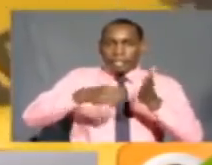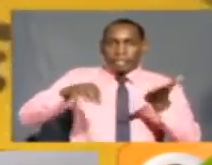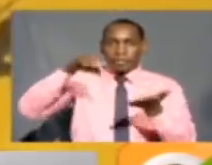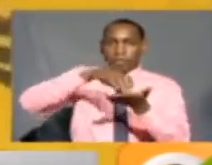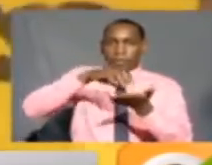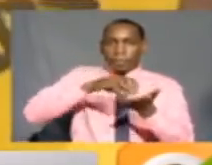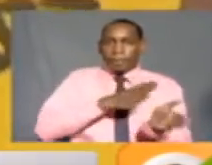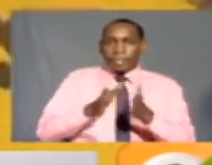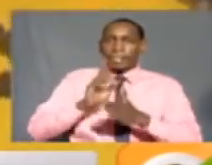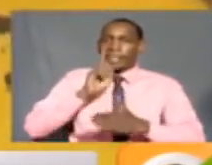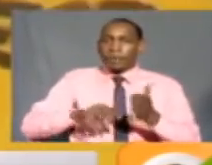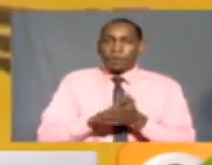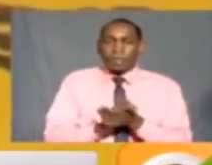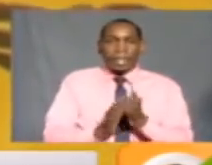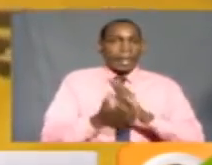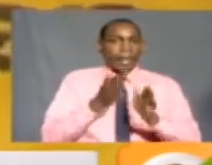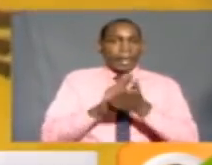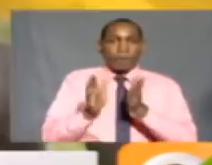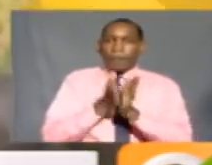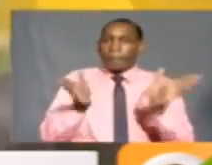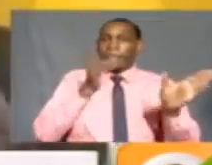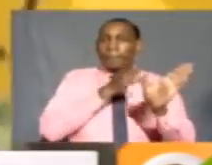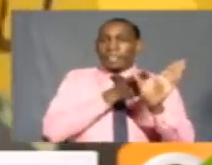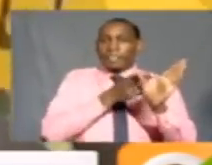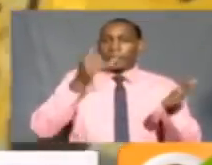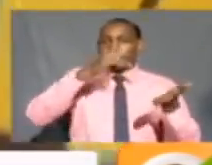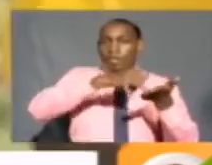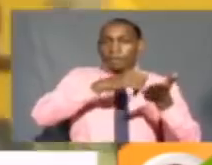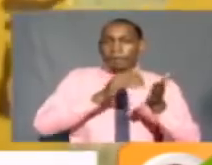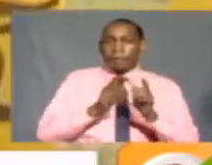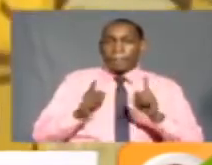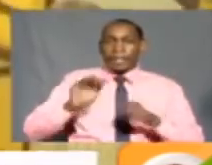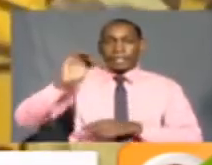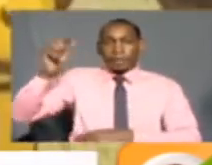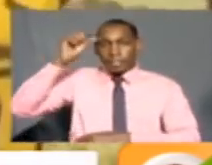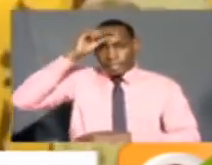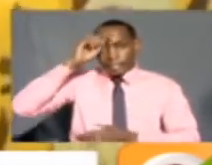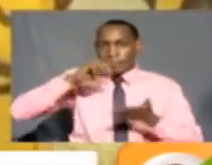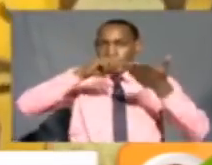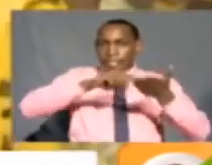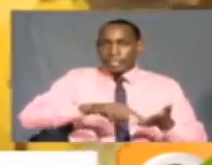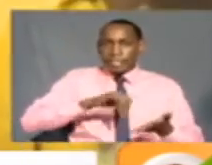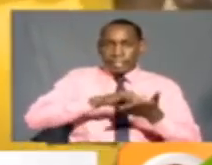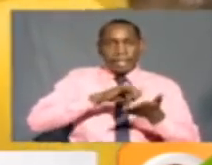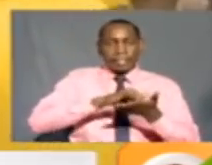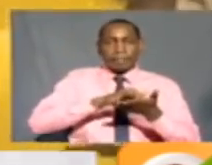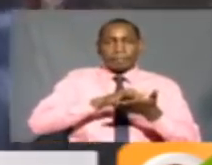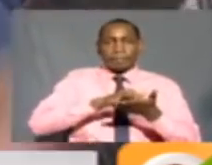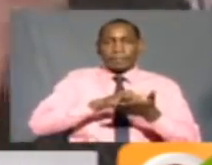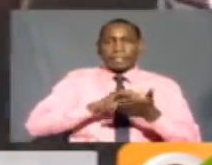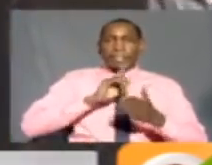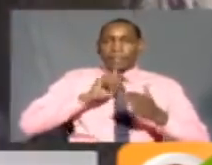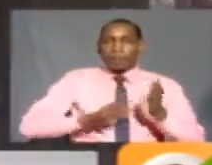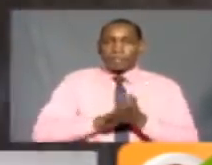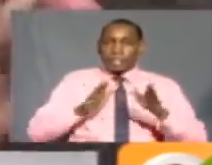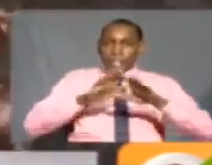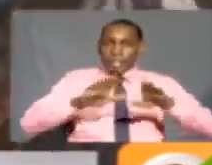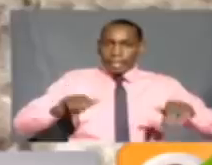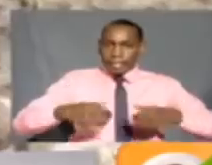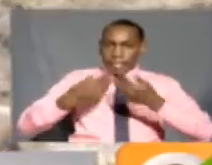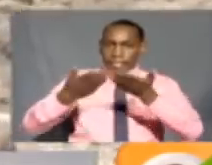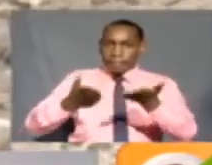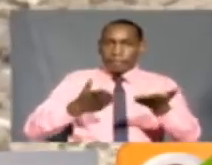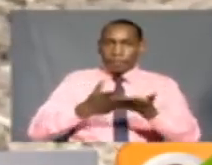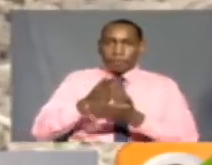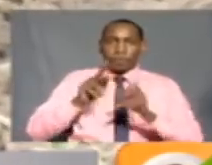plan, citing alleged lack of public participation. But the county government maintains its position, indicating that the land was handed over